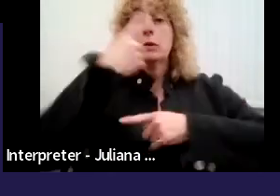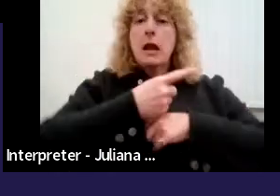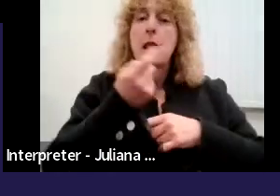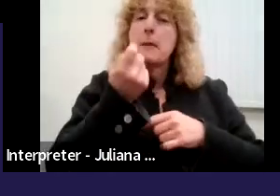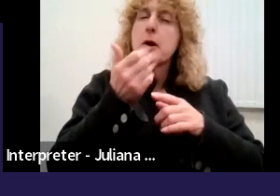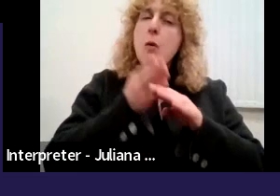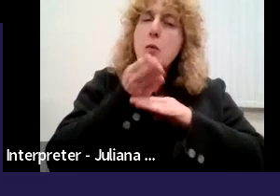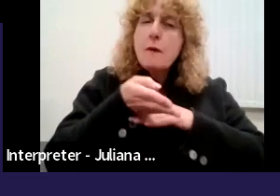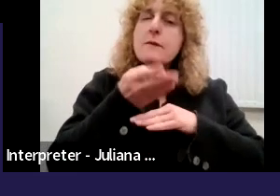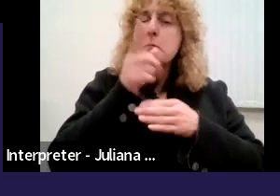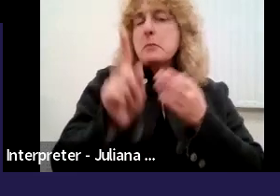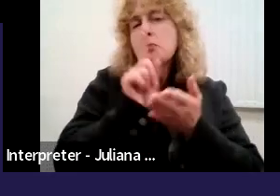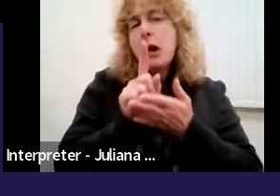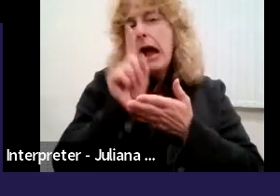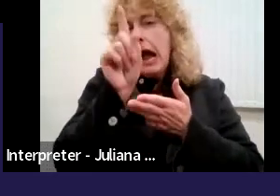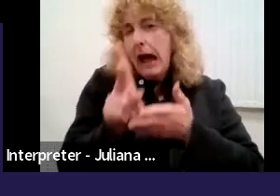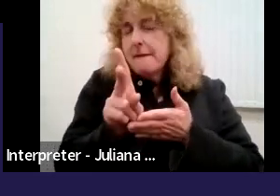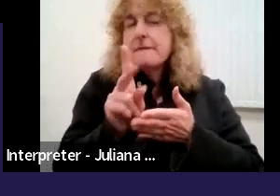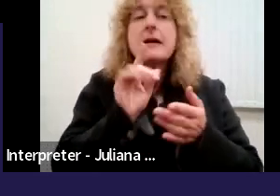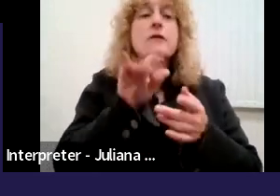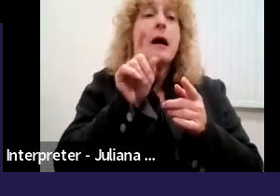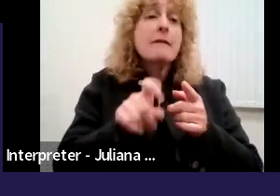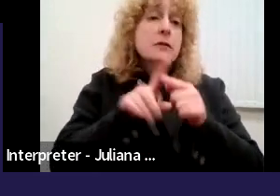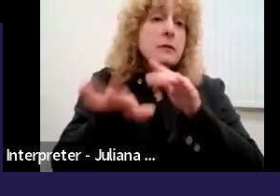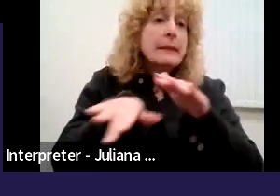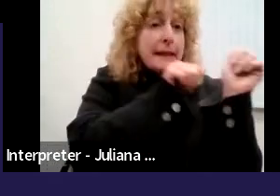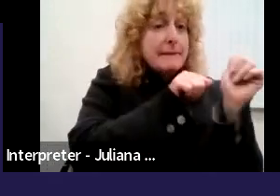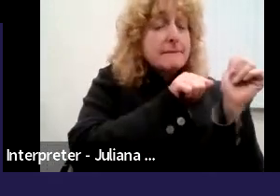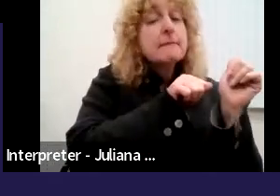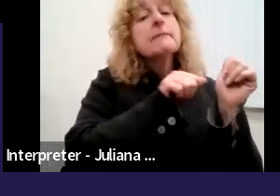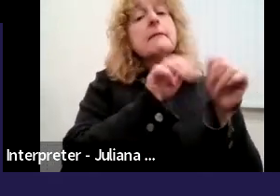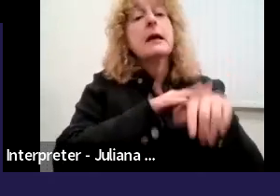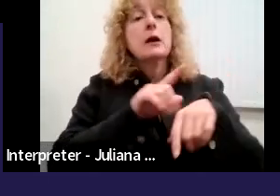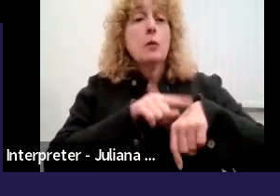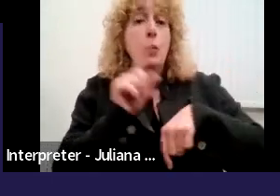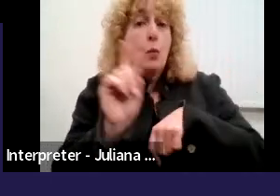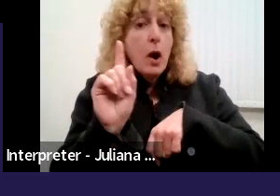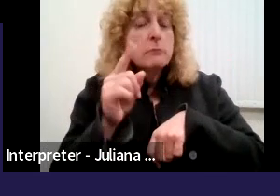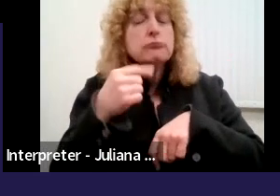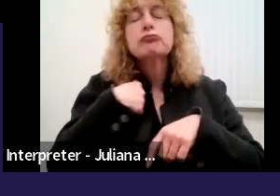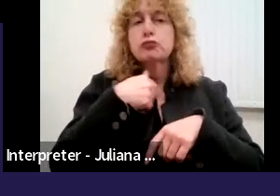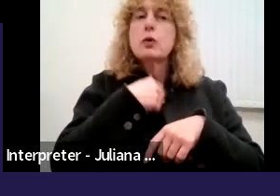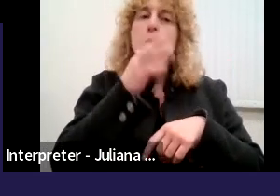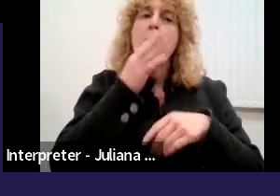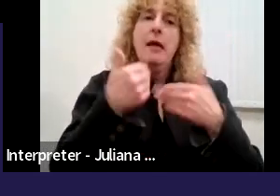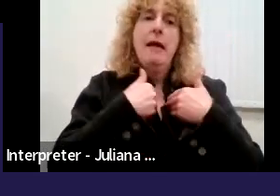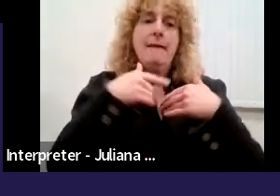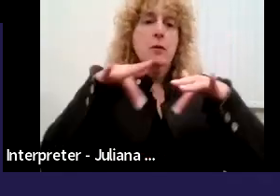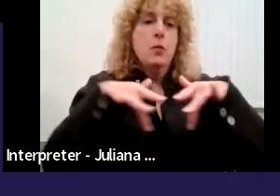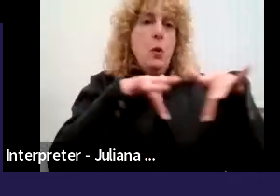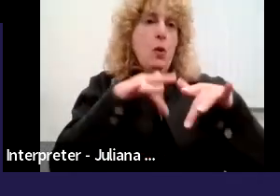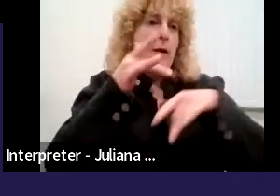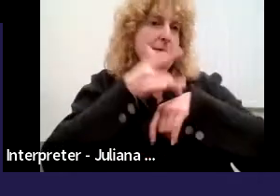over, about an hour and a half. If you do have to leave at 1 o'clock, we will have this recording available